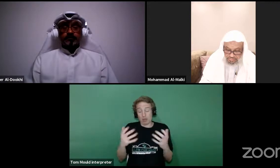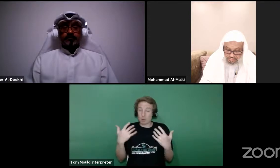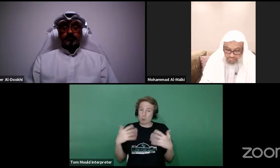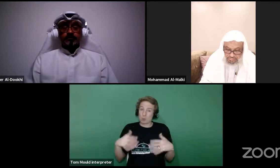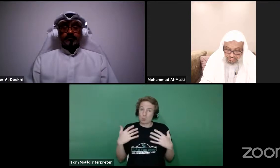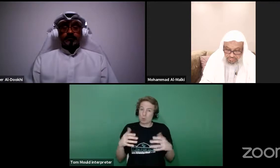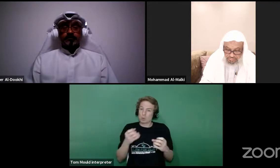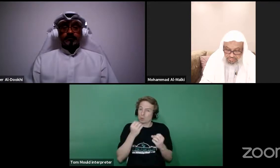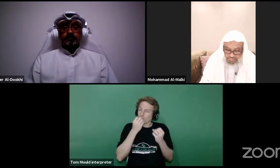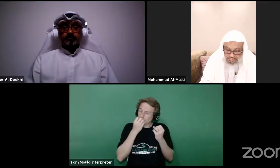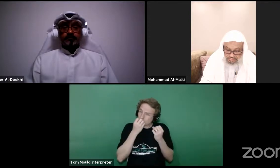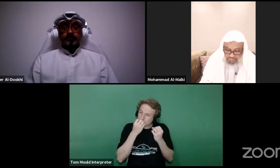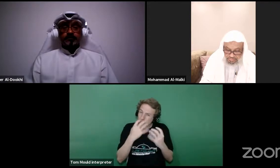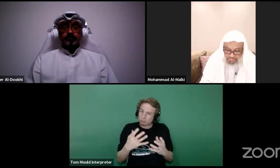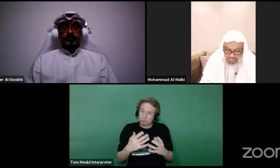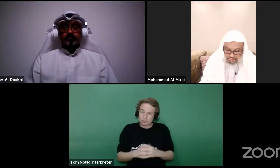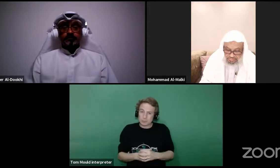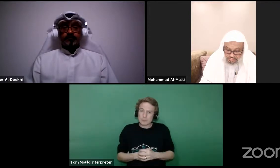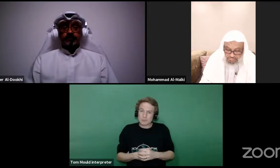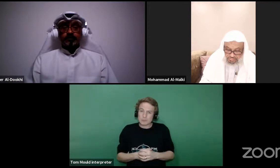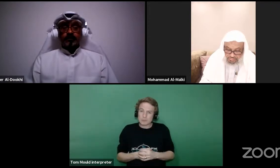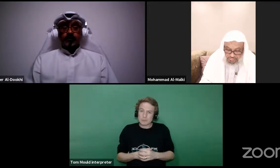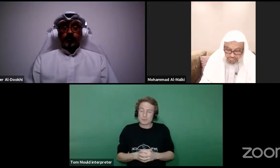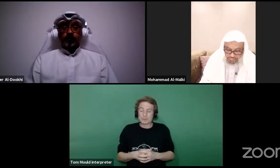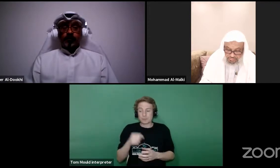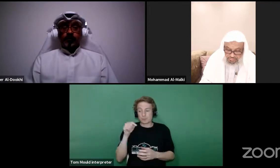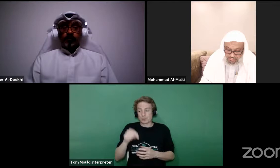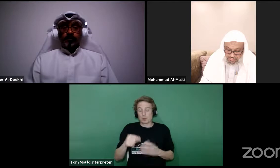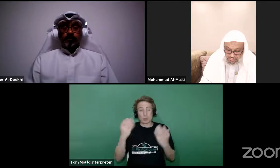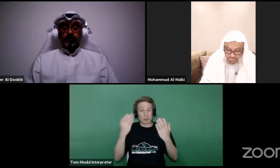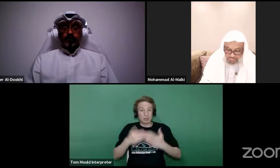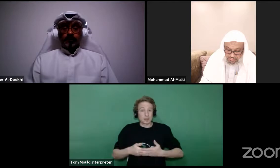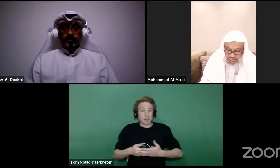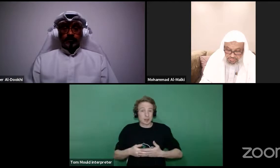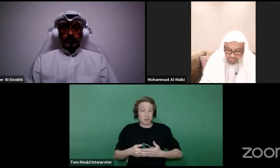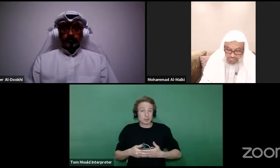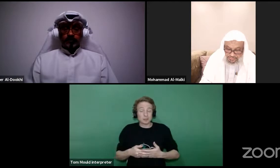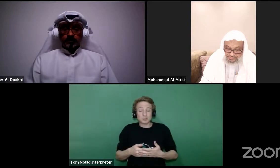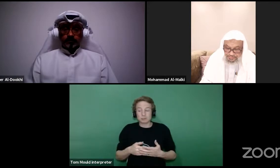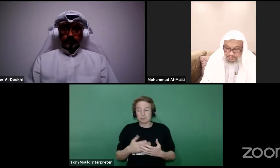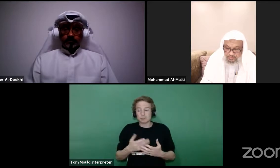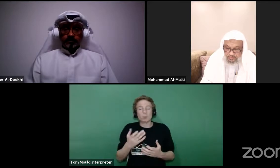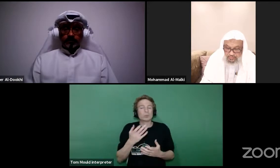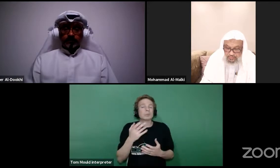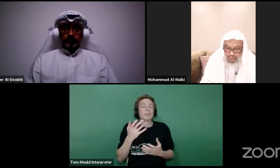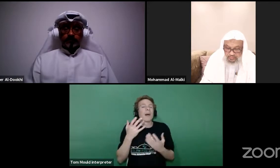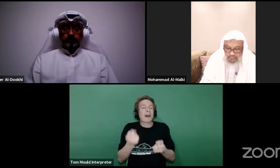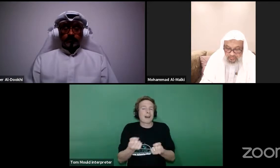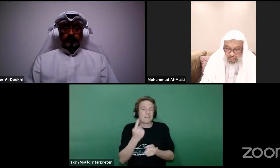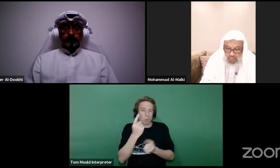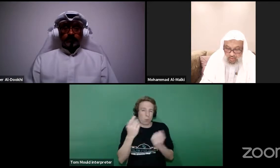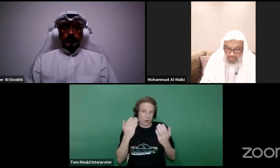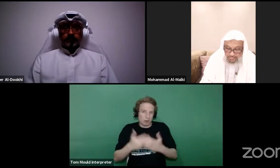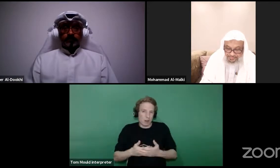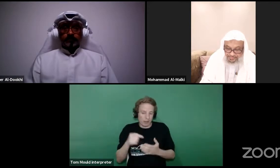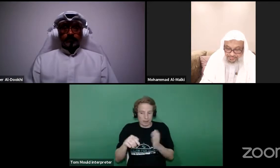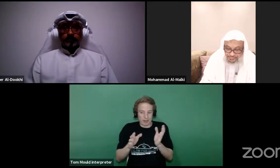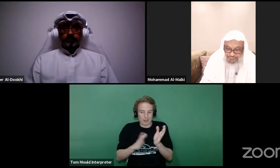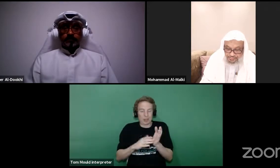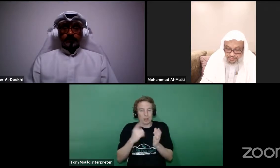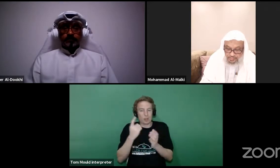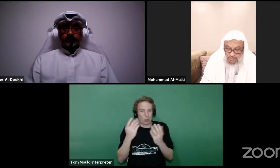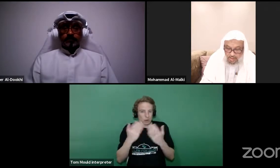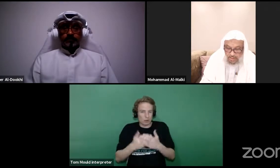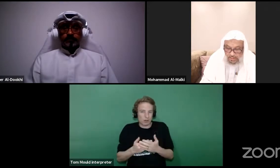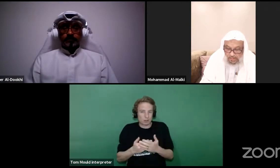which the people who are rectified, the people who are good and upright, or those who are good and upright from